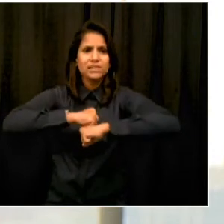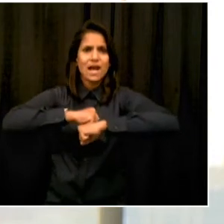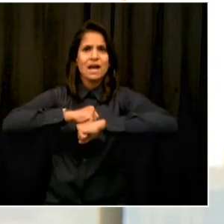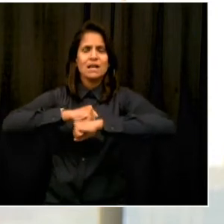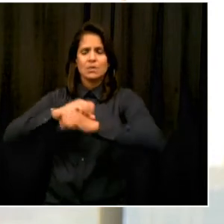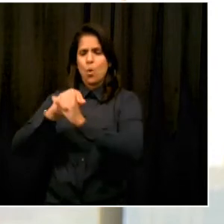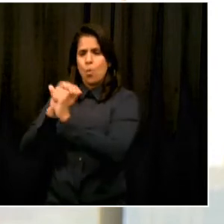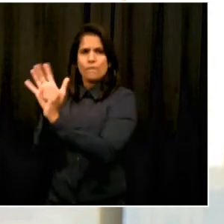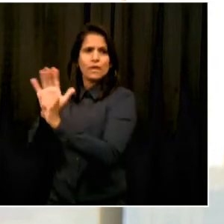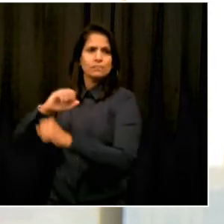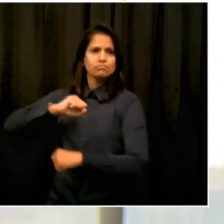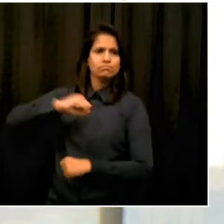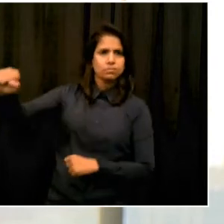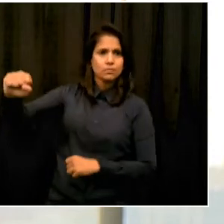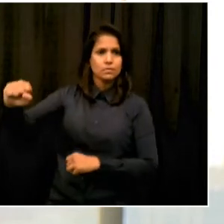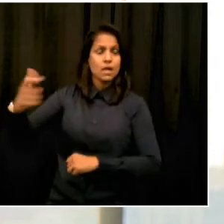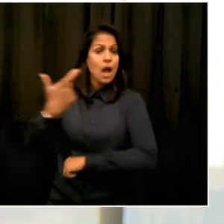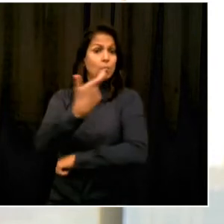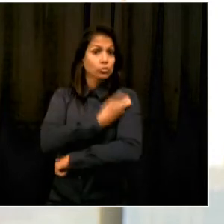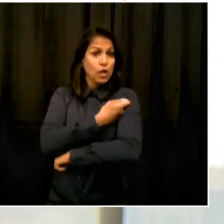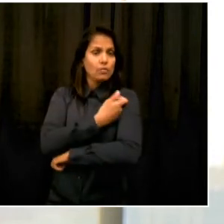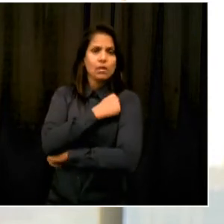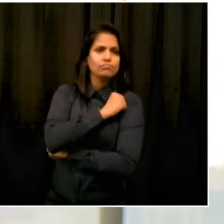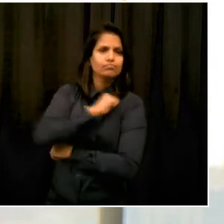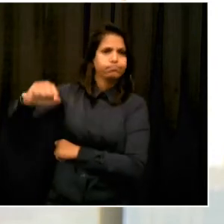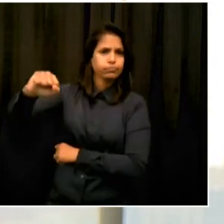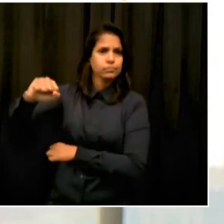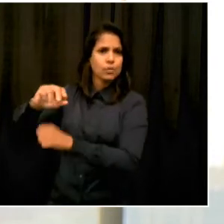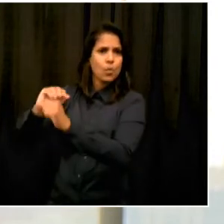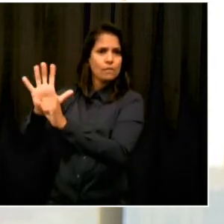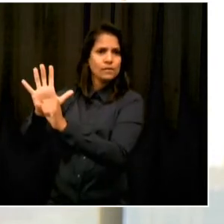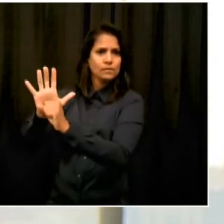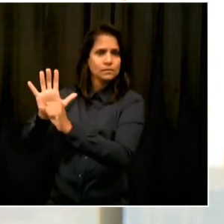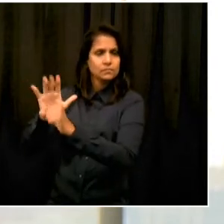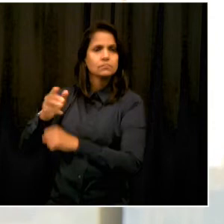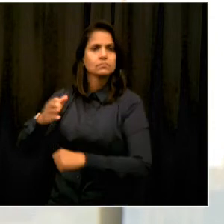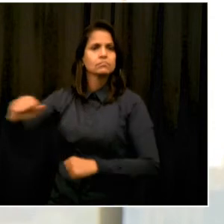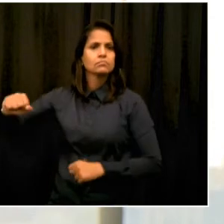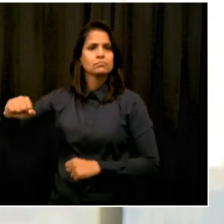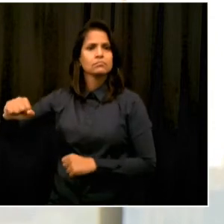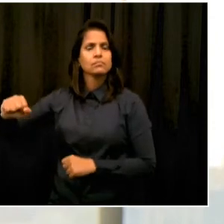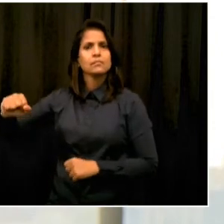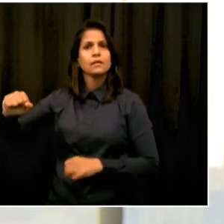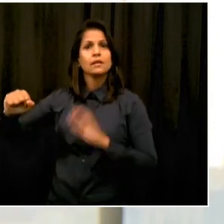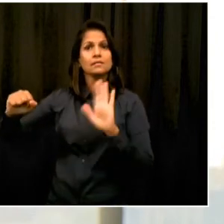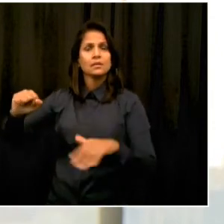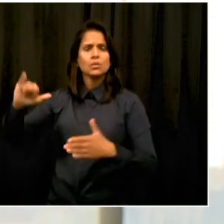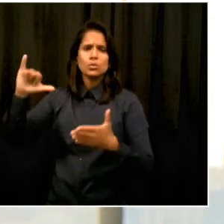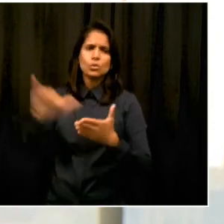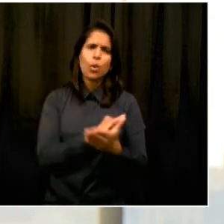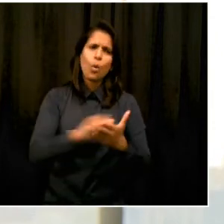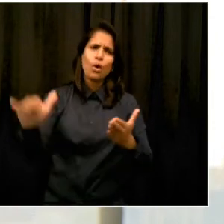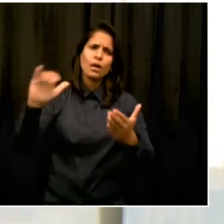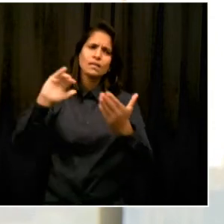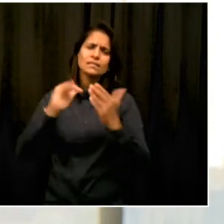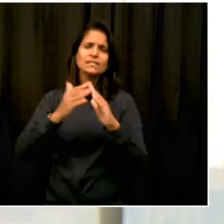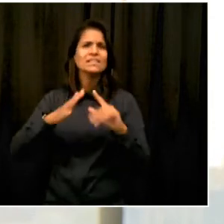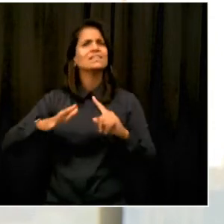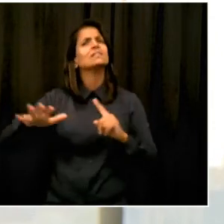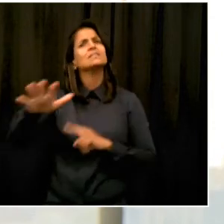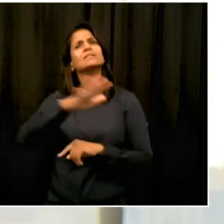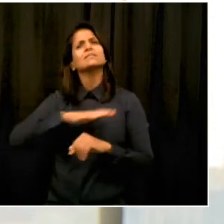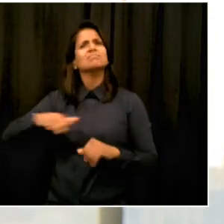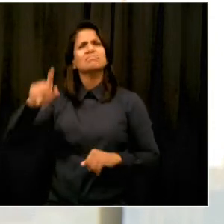it. New York City must be a global hub for public health